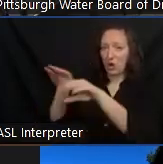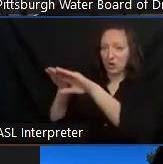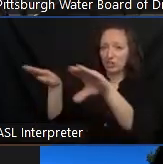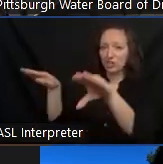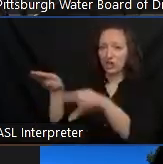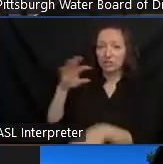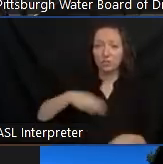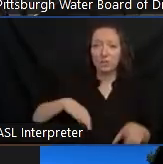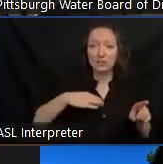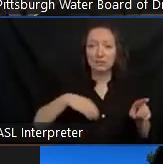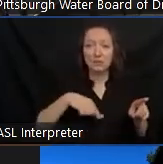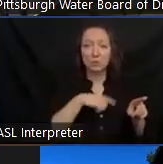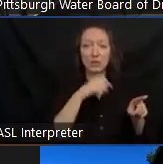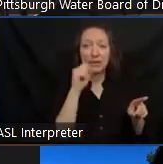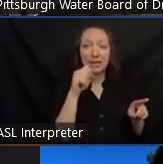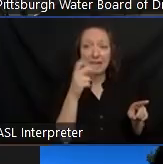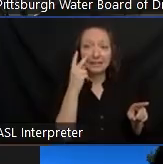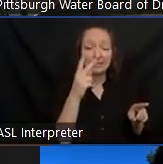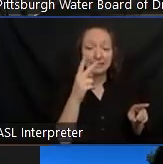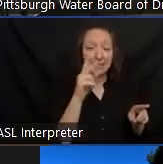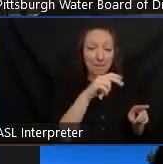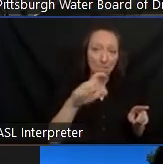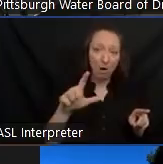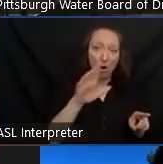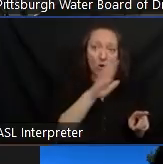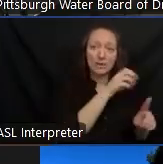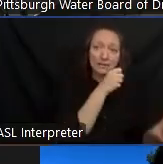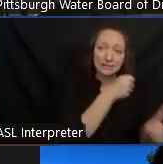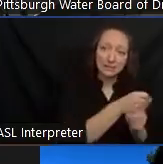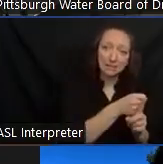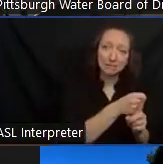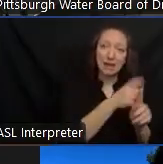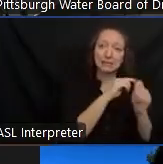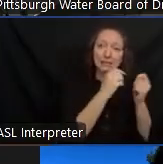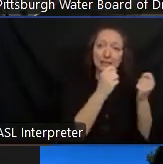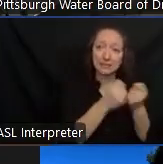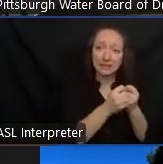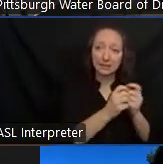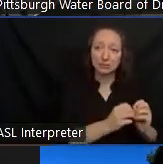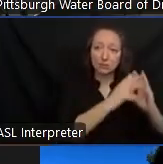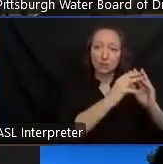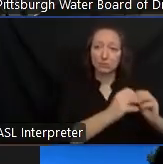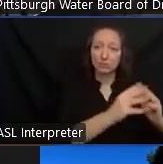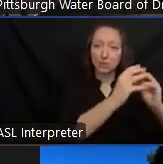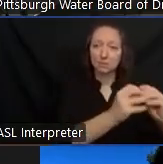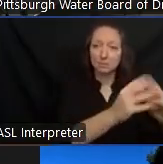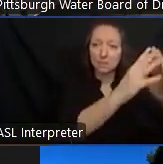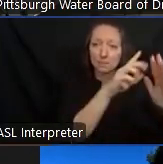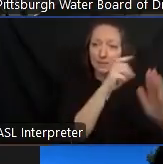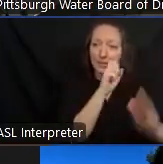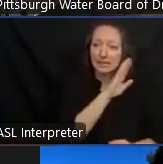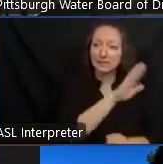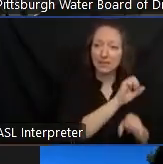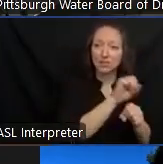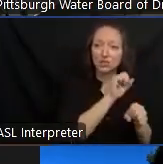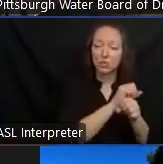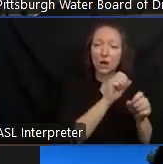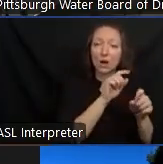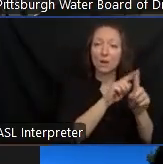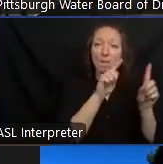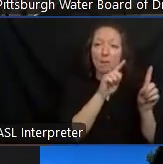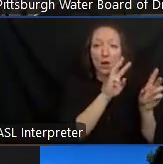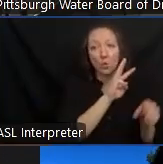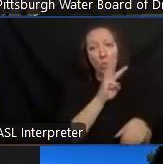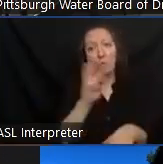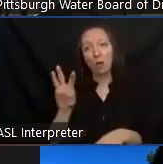see the impact of Paul and the subsequent teams that came from his effort, but as you go west on I-80,